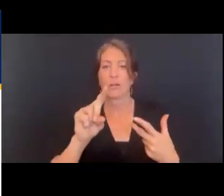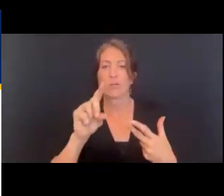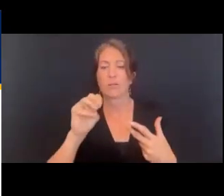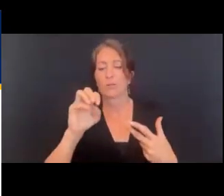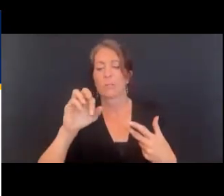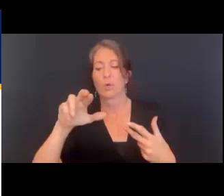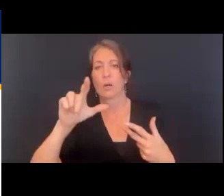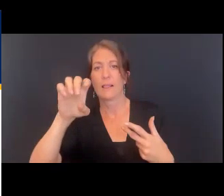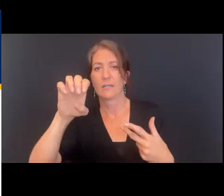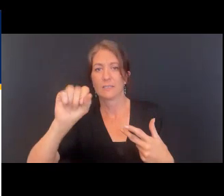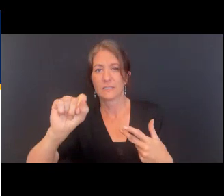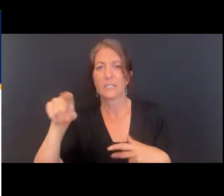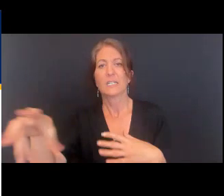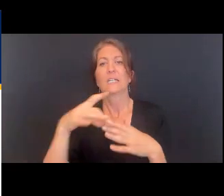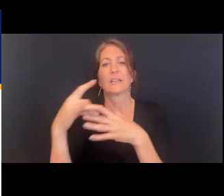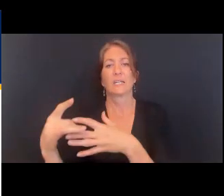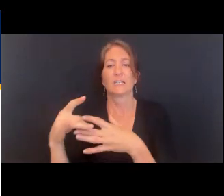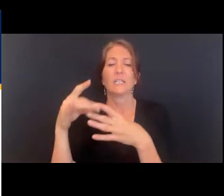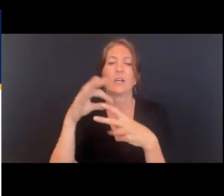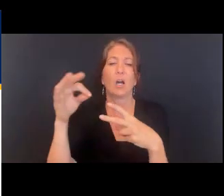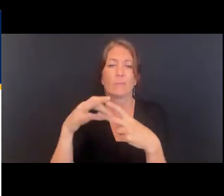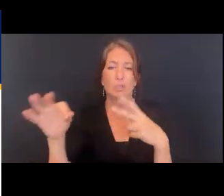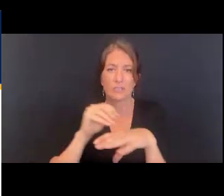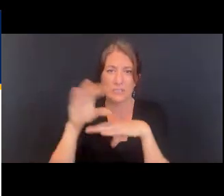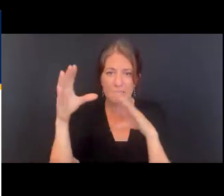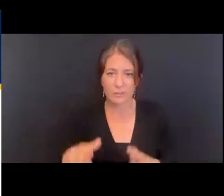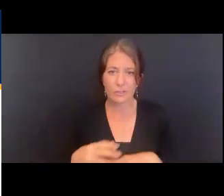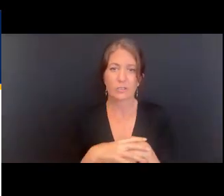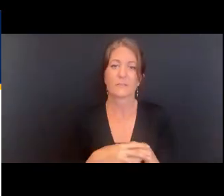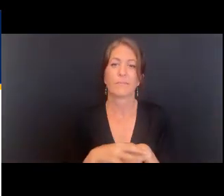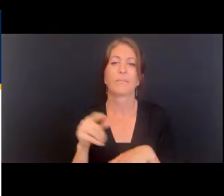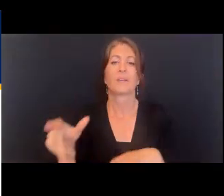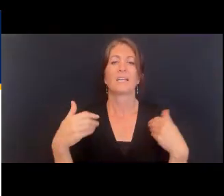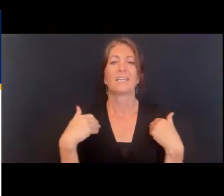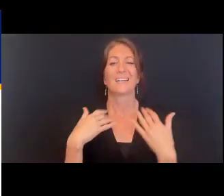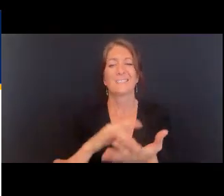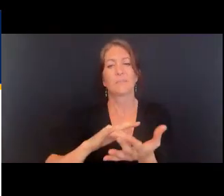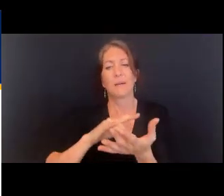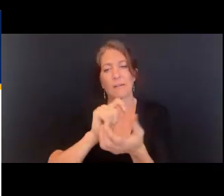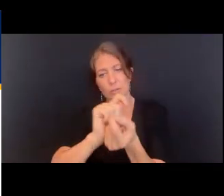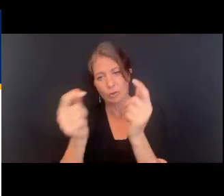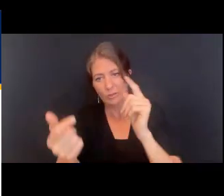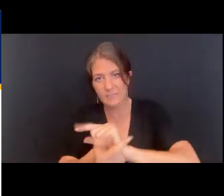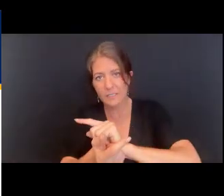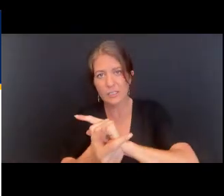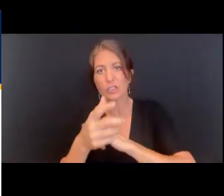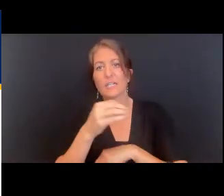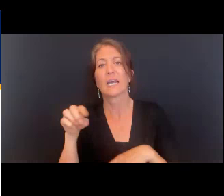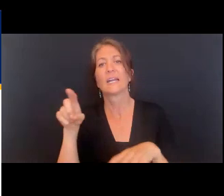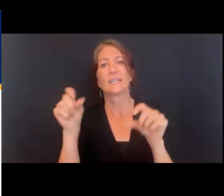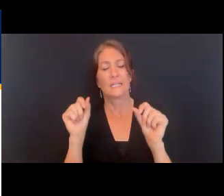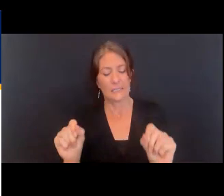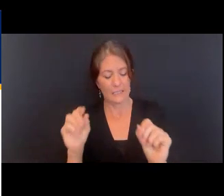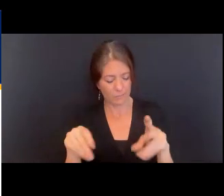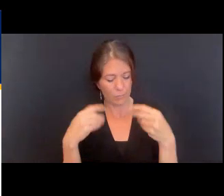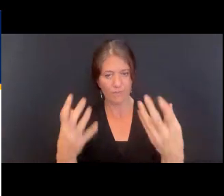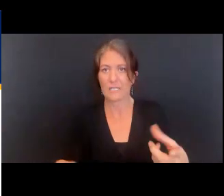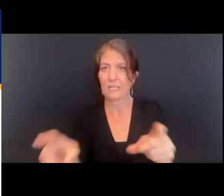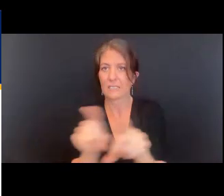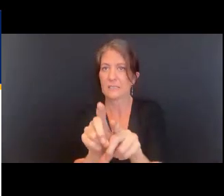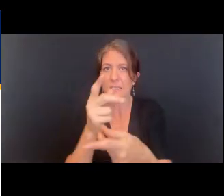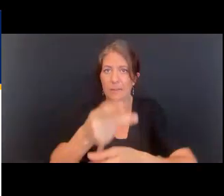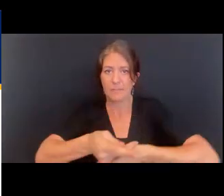counselors. He is certified in medical translation and is able to provide the same care for